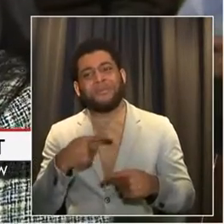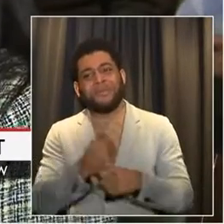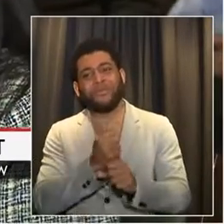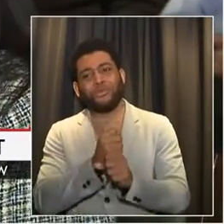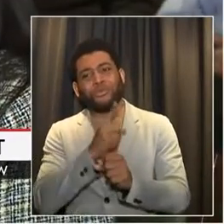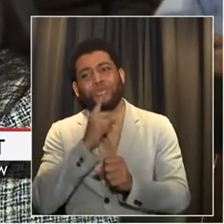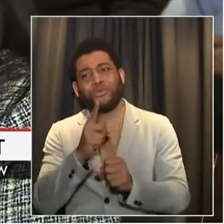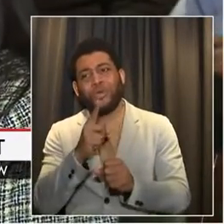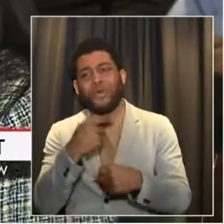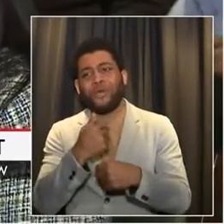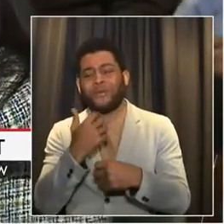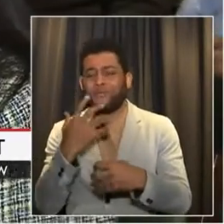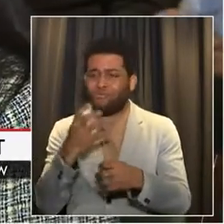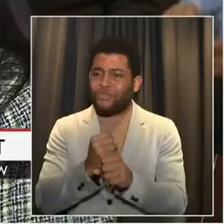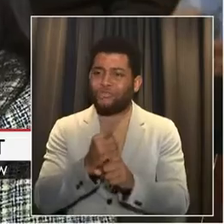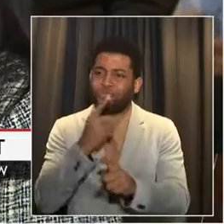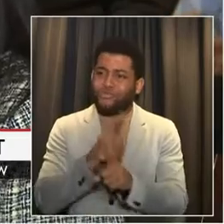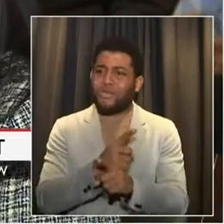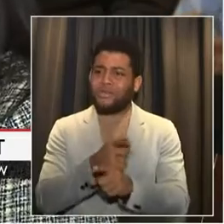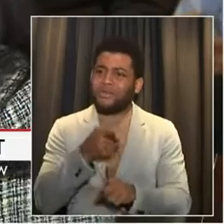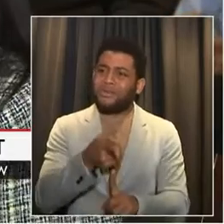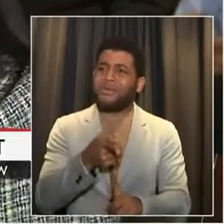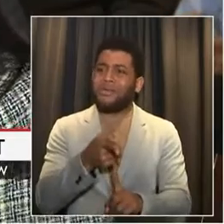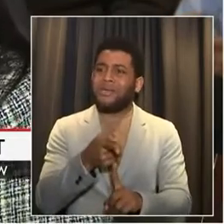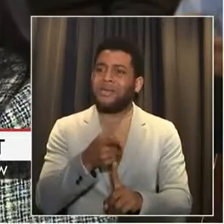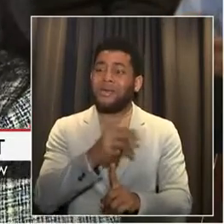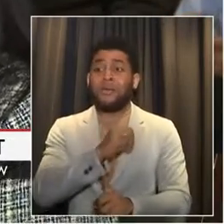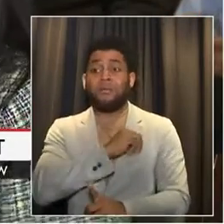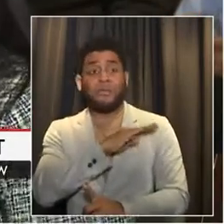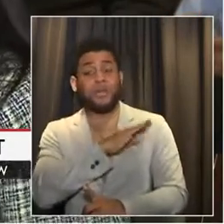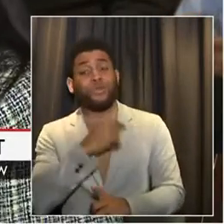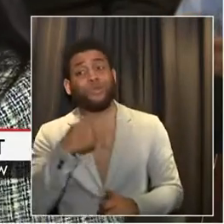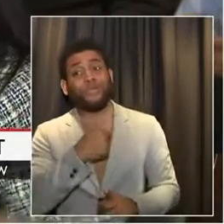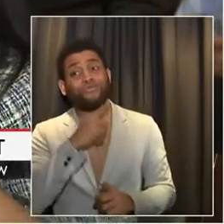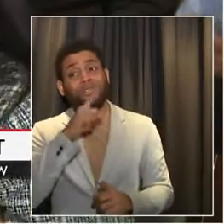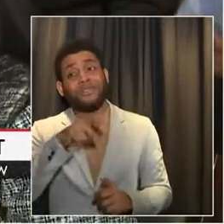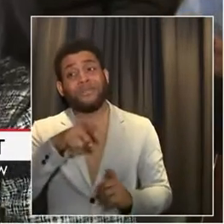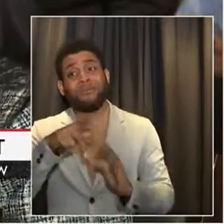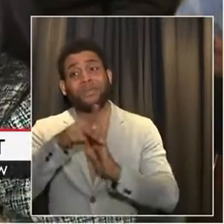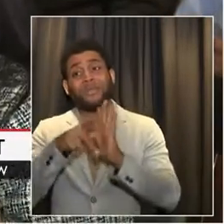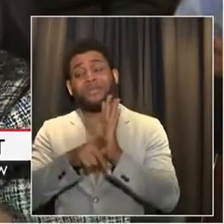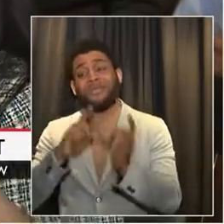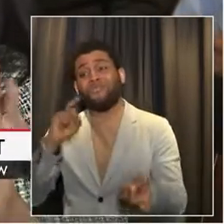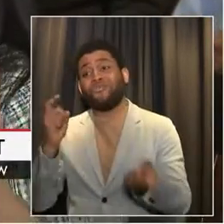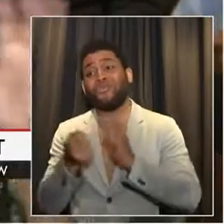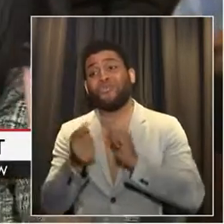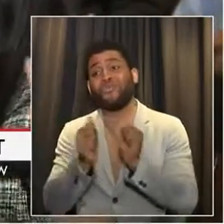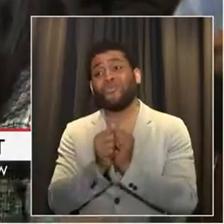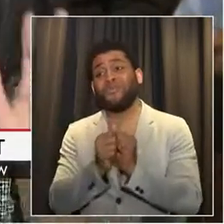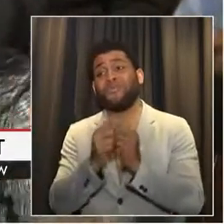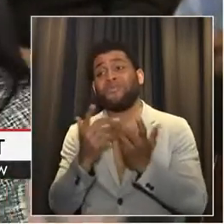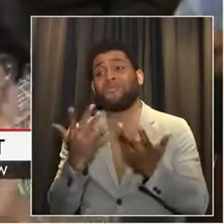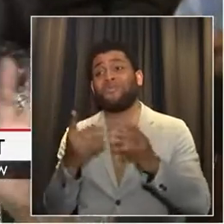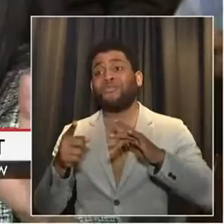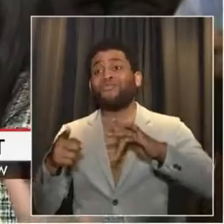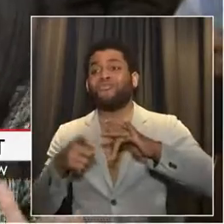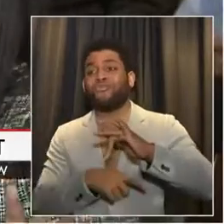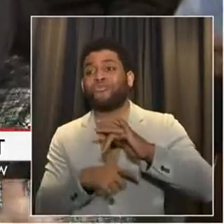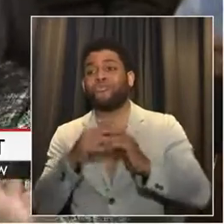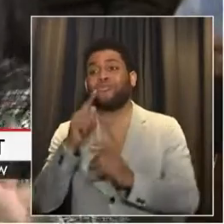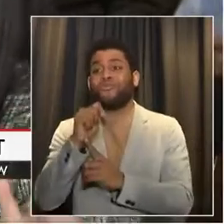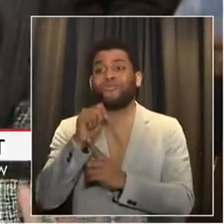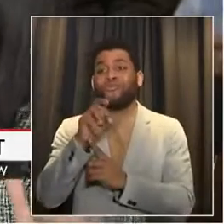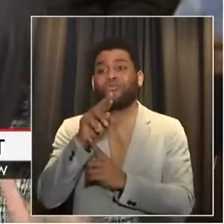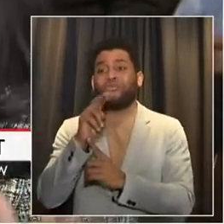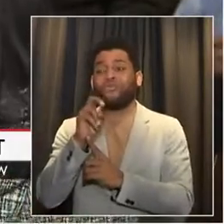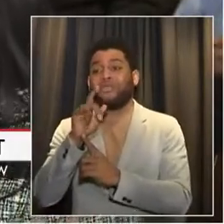need some policy changes around truancy, around absenteeism, around parental accountability, which is something that every, you know,